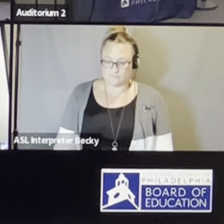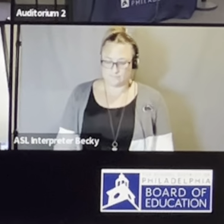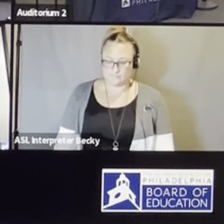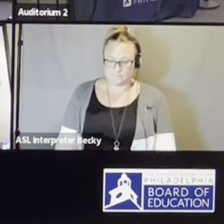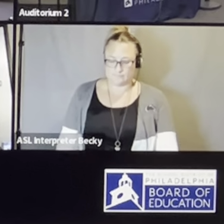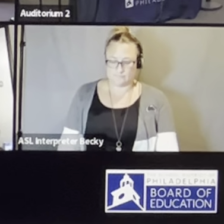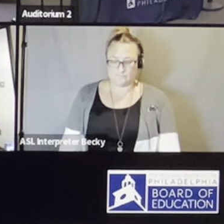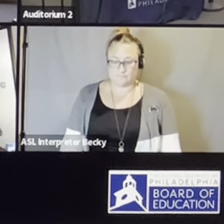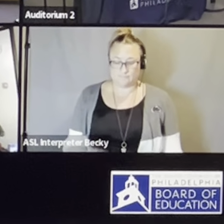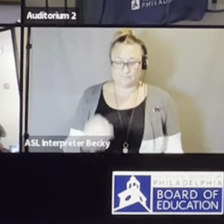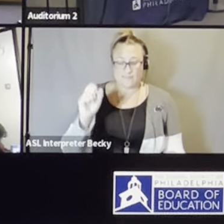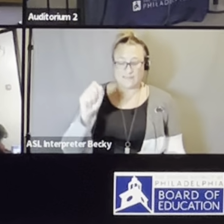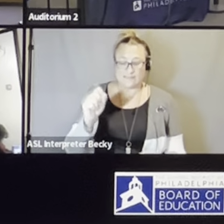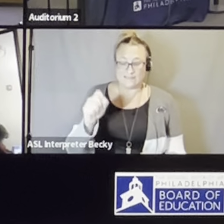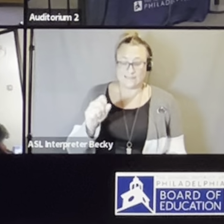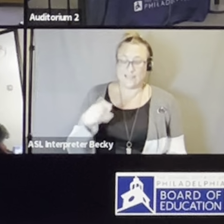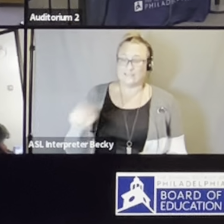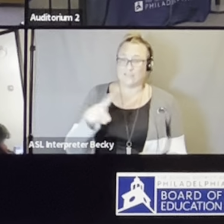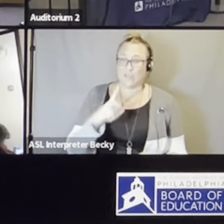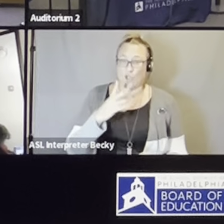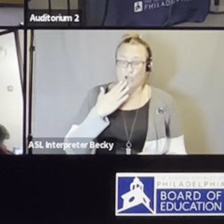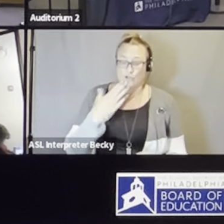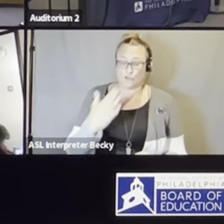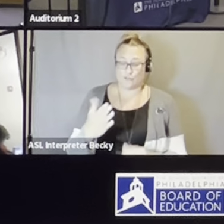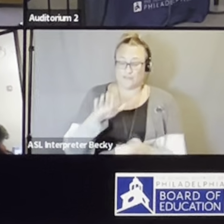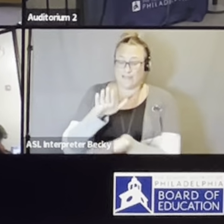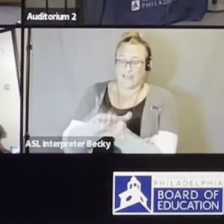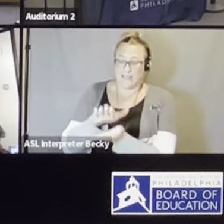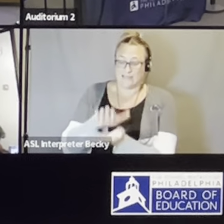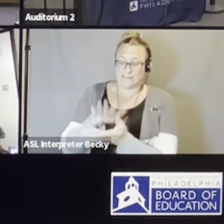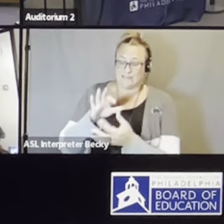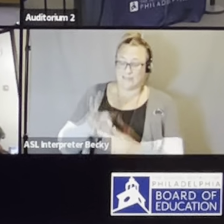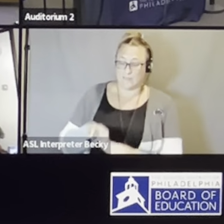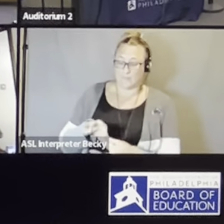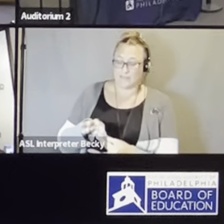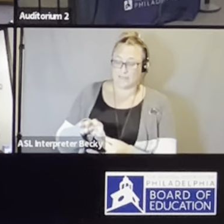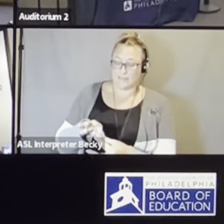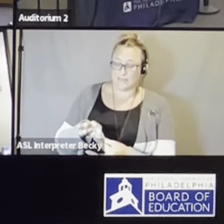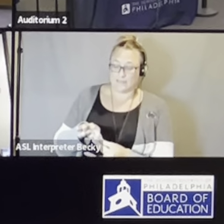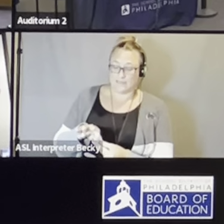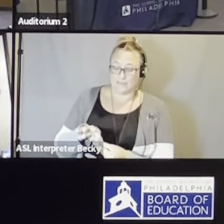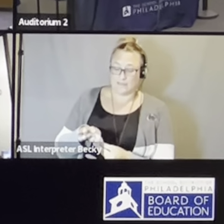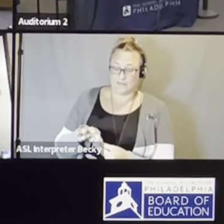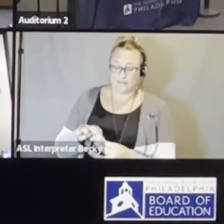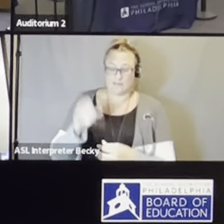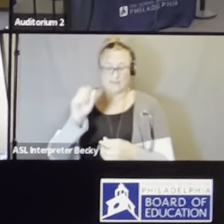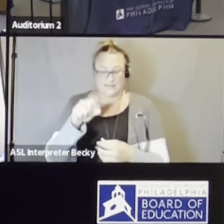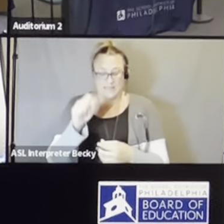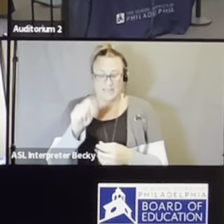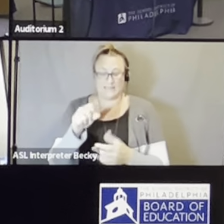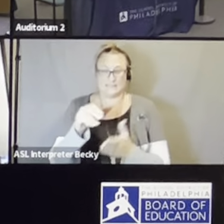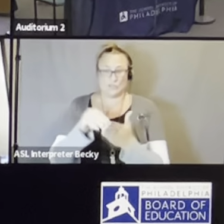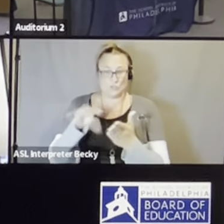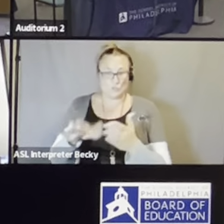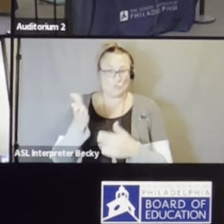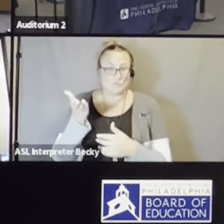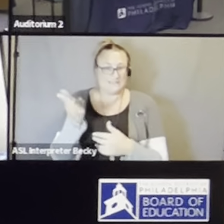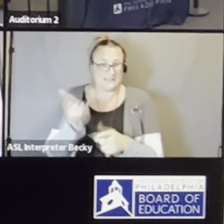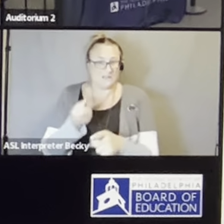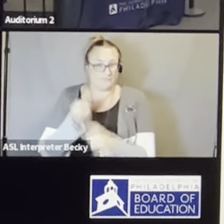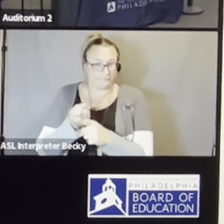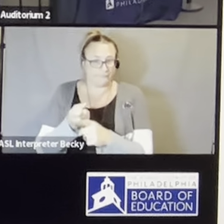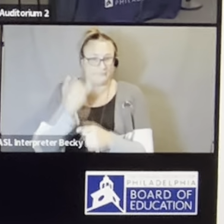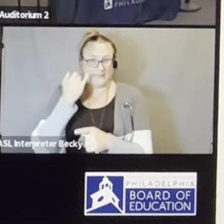Yes, they are good academically. Yes, our students there would be impacted if, you know, we ended